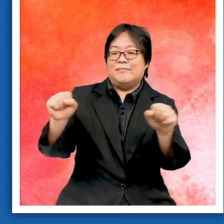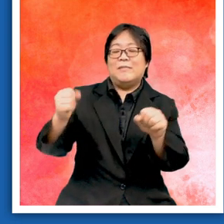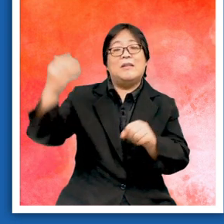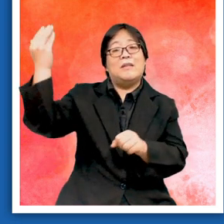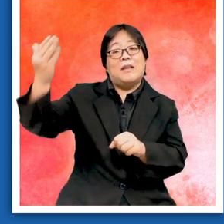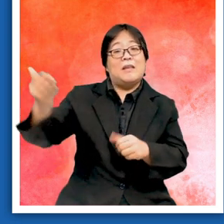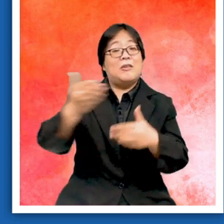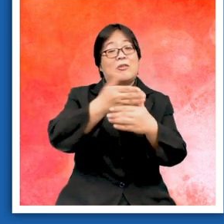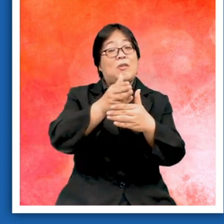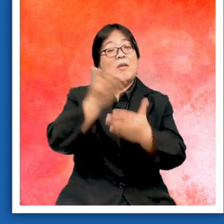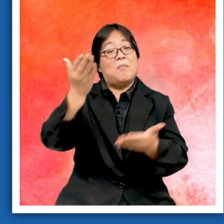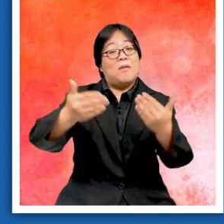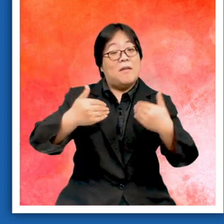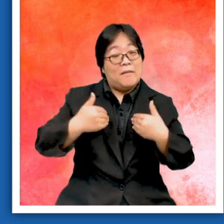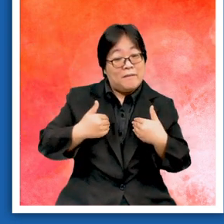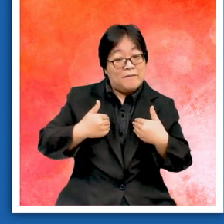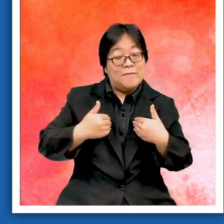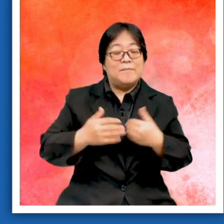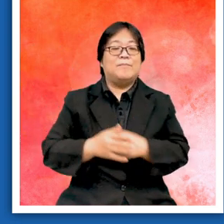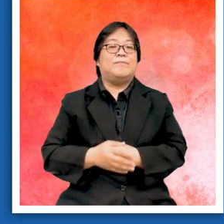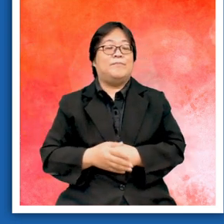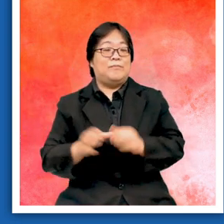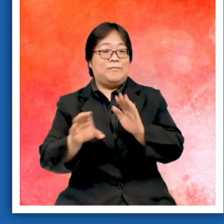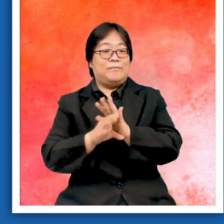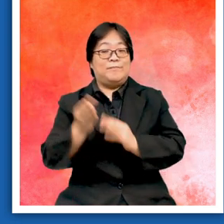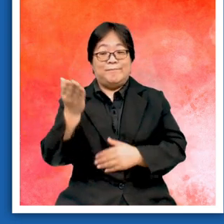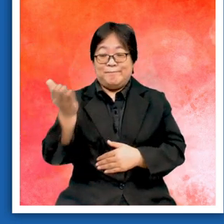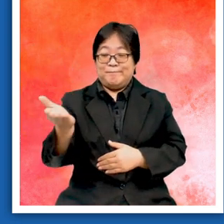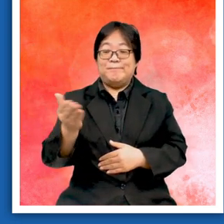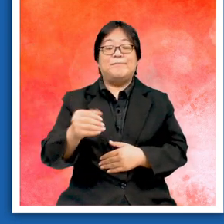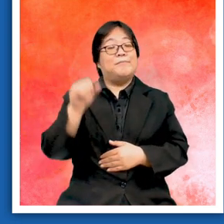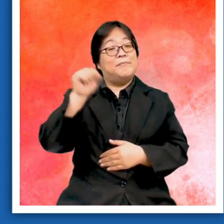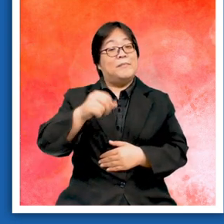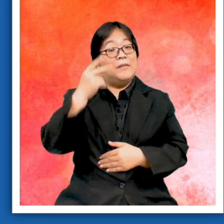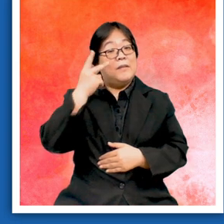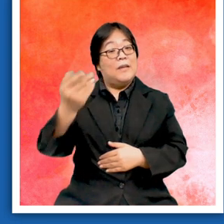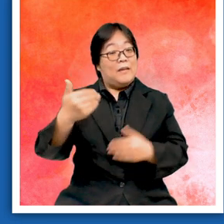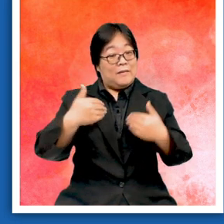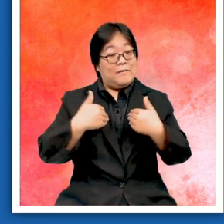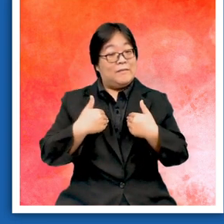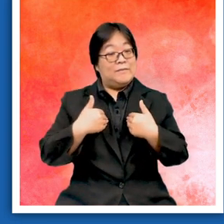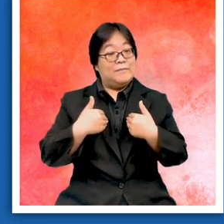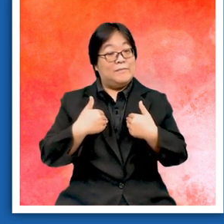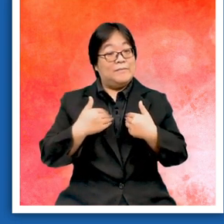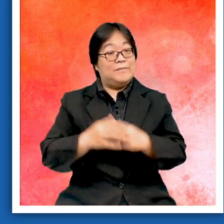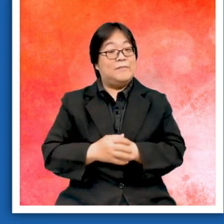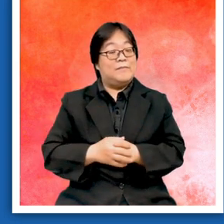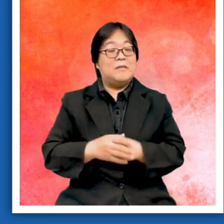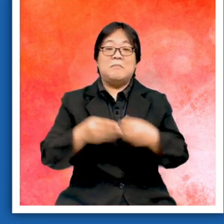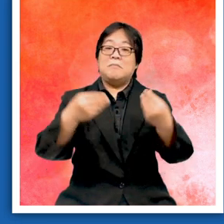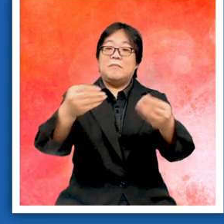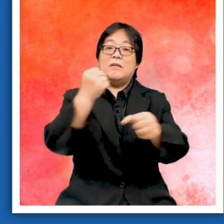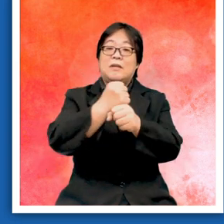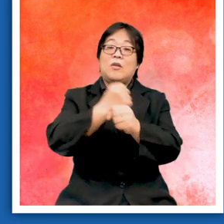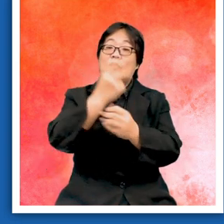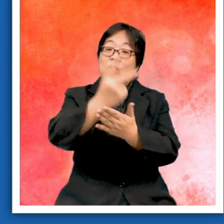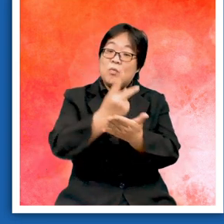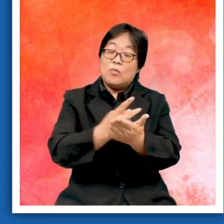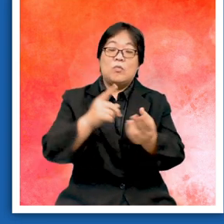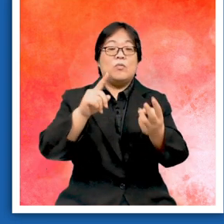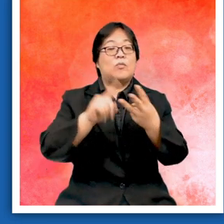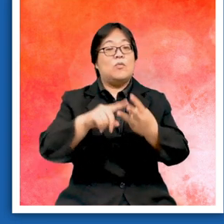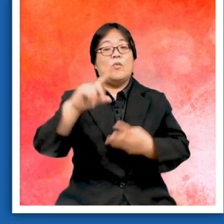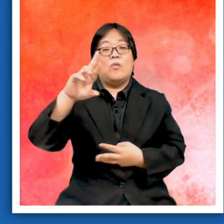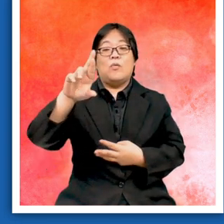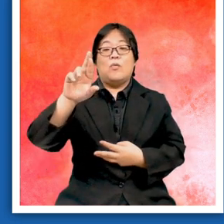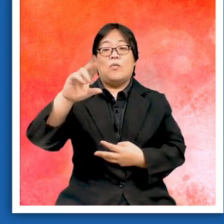lecturers. So in here, you can find that there is a assignments, grades, and